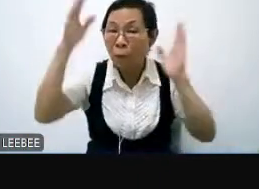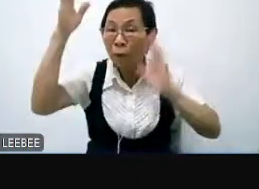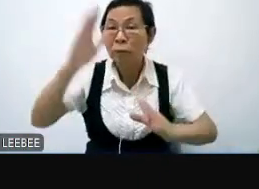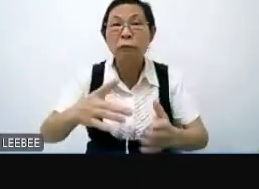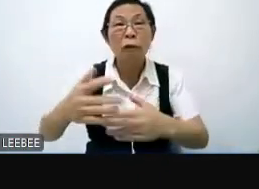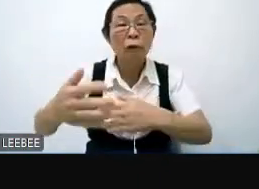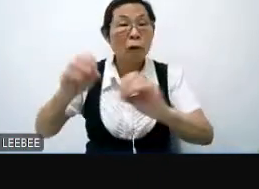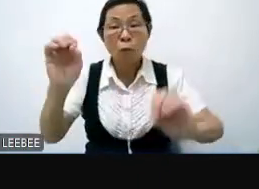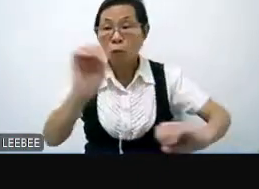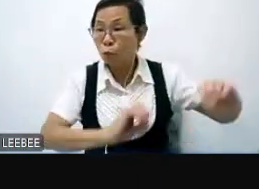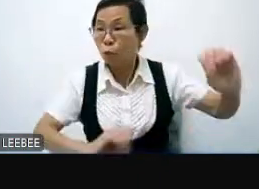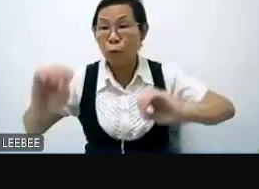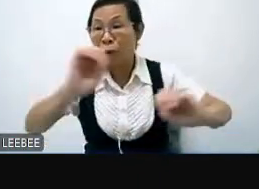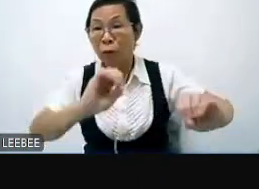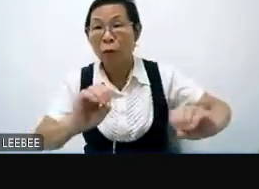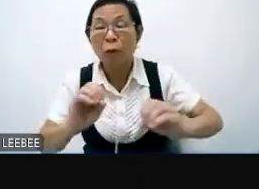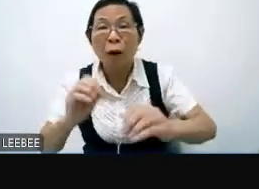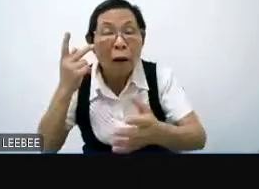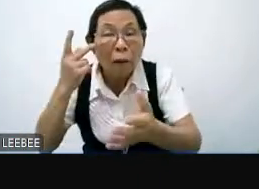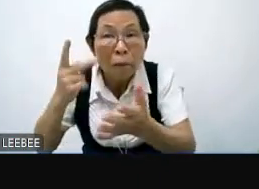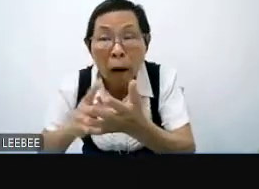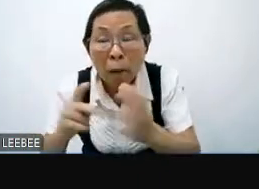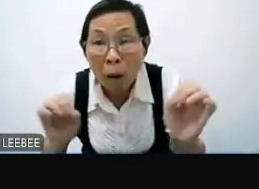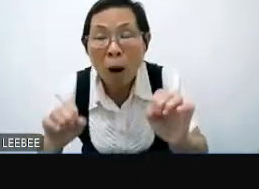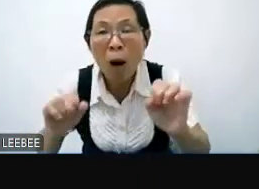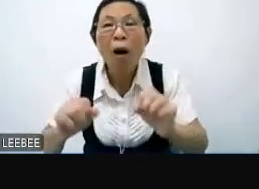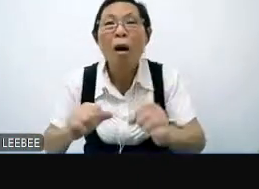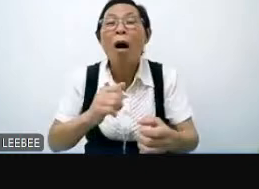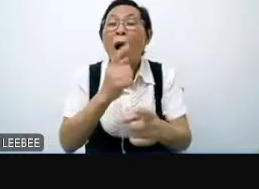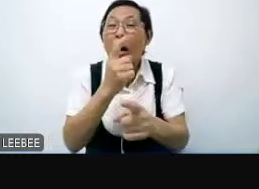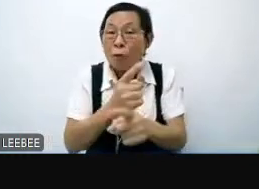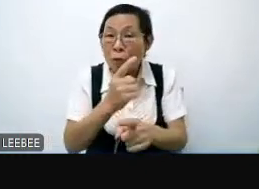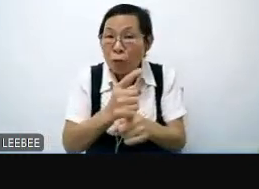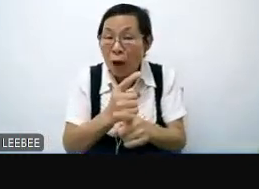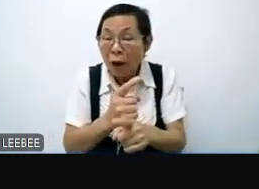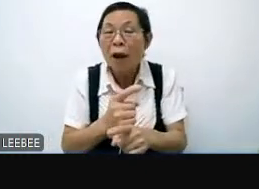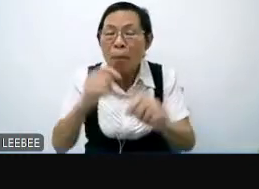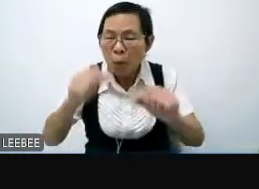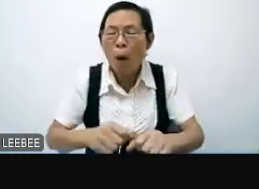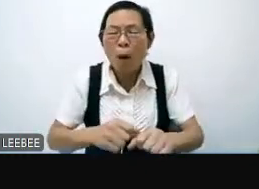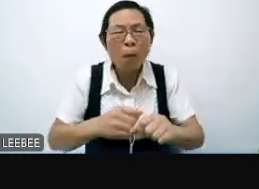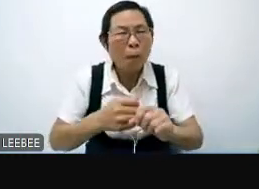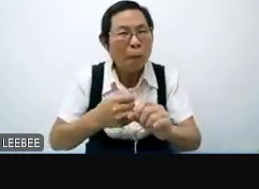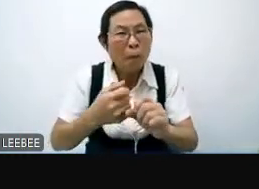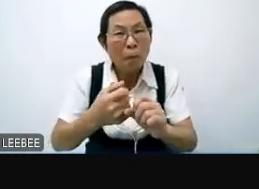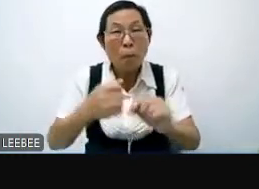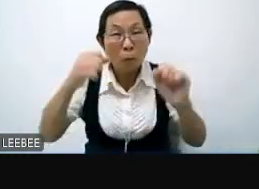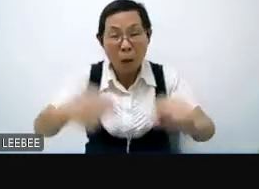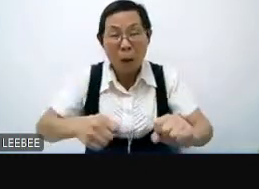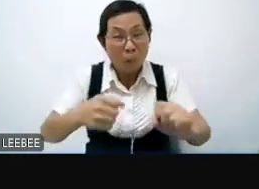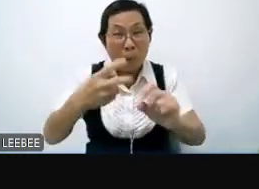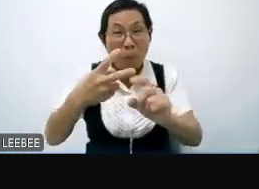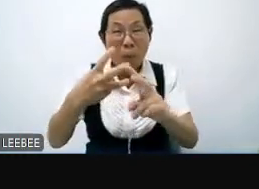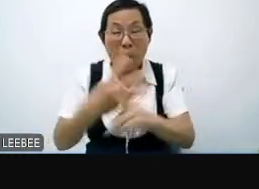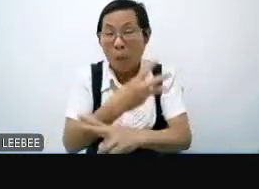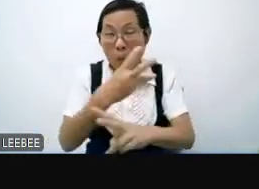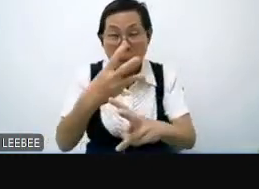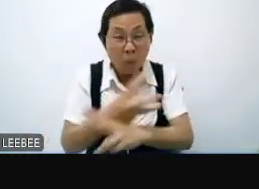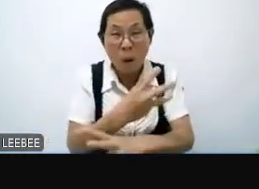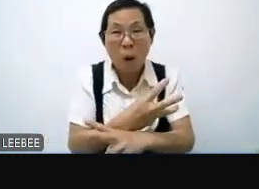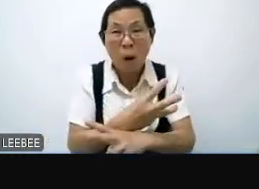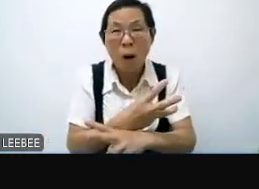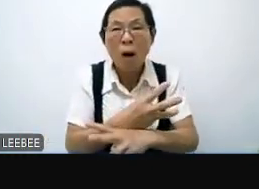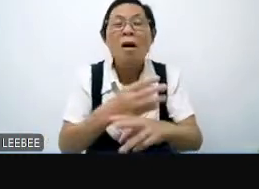detection and proper intervention, it can significantly impact a child's language development, academic